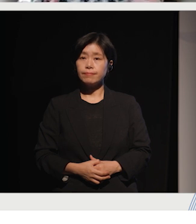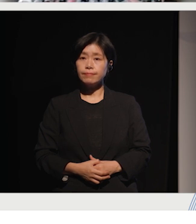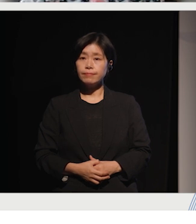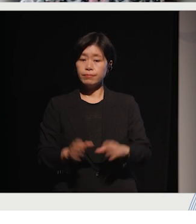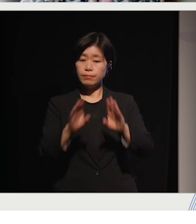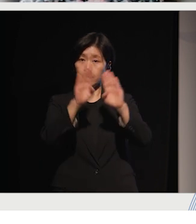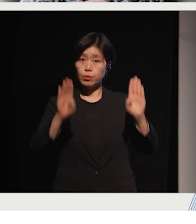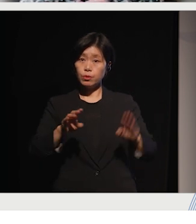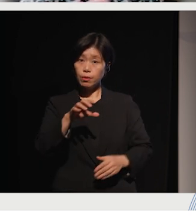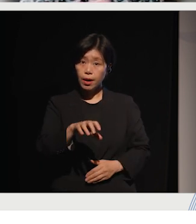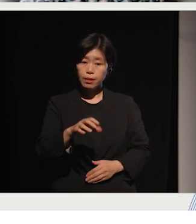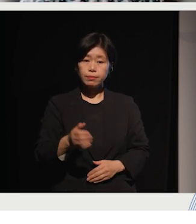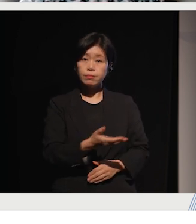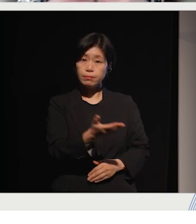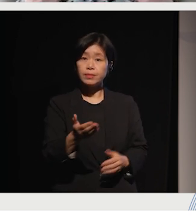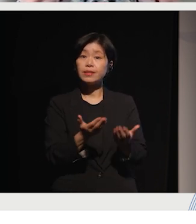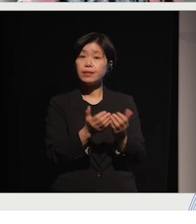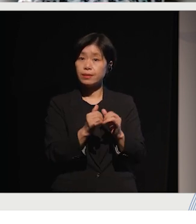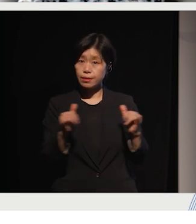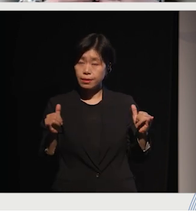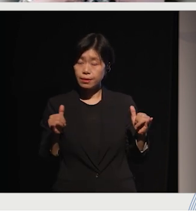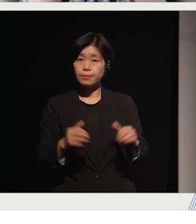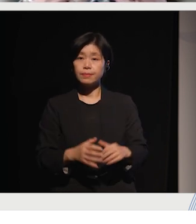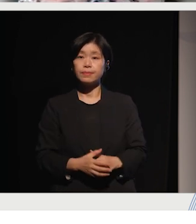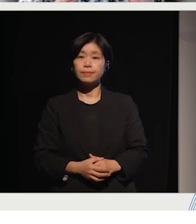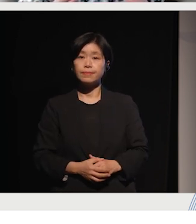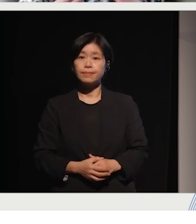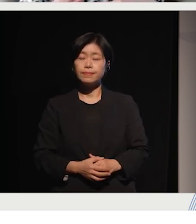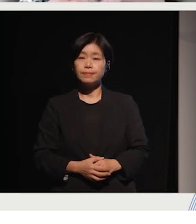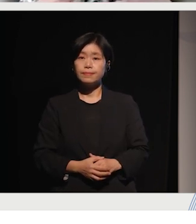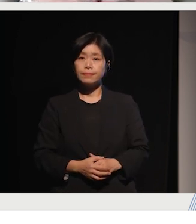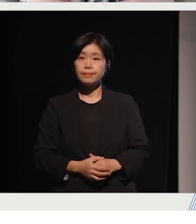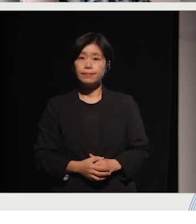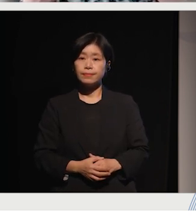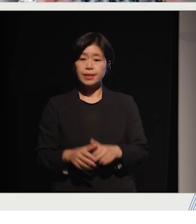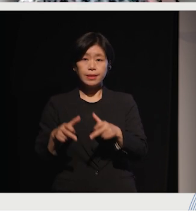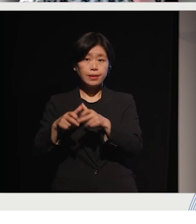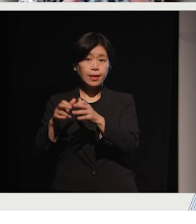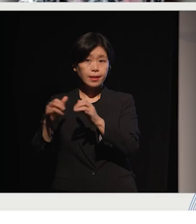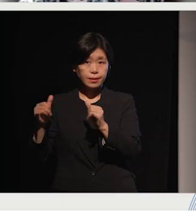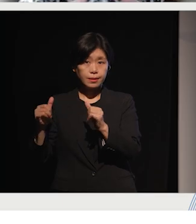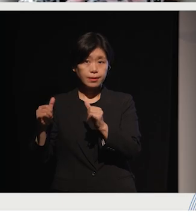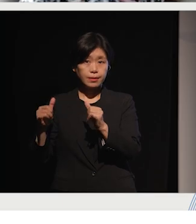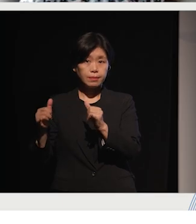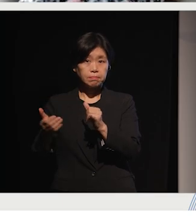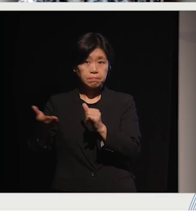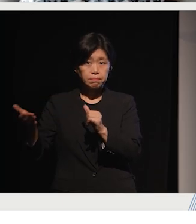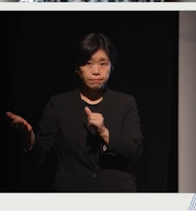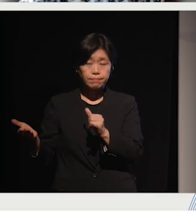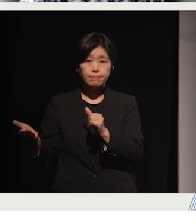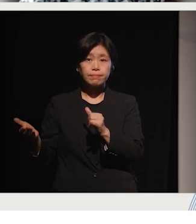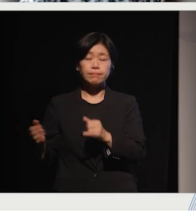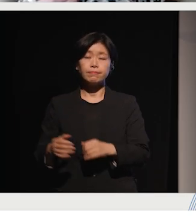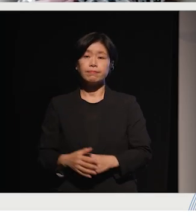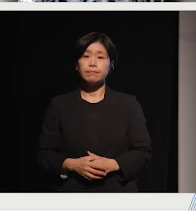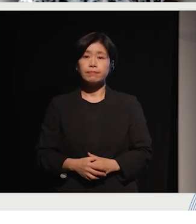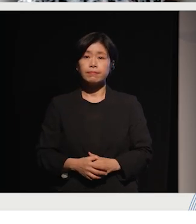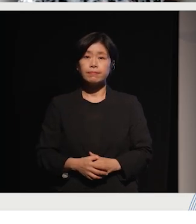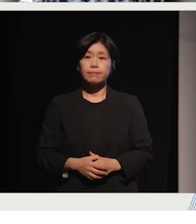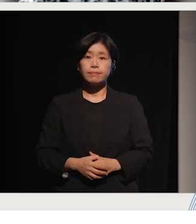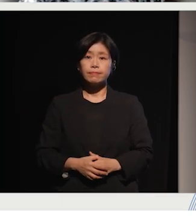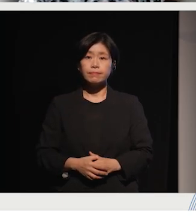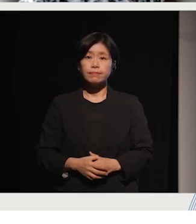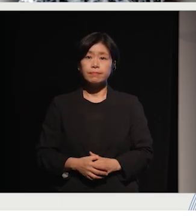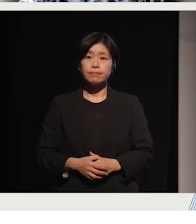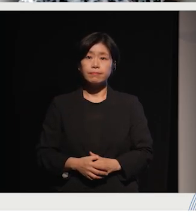to have people with disabilities test and review and be a part of the design process, so that